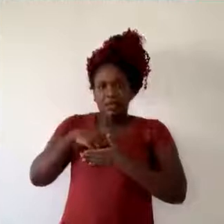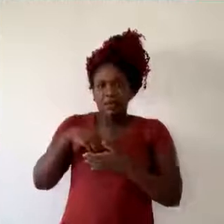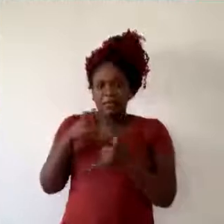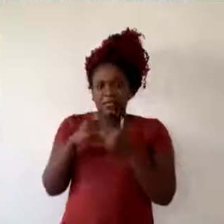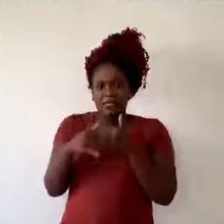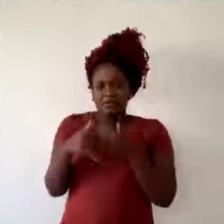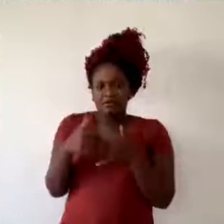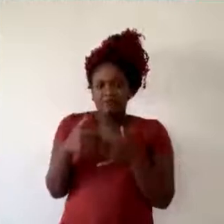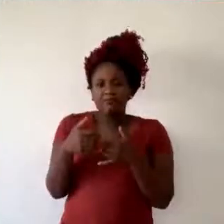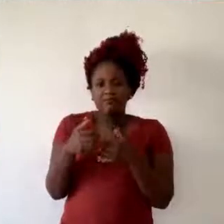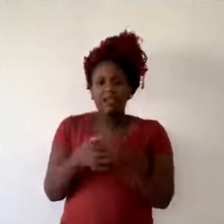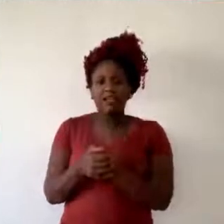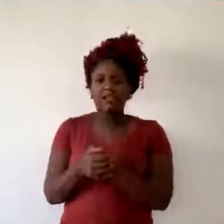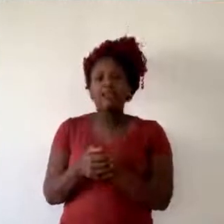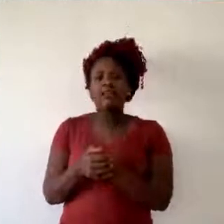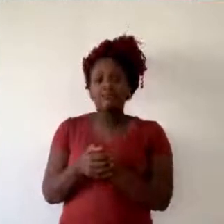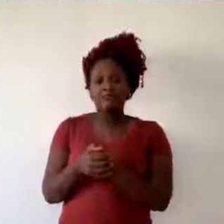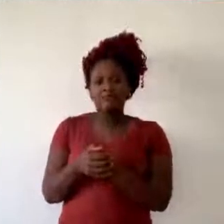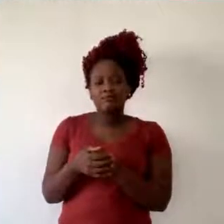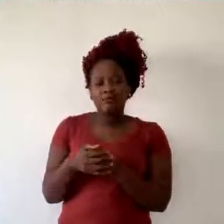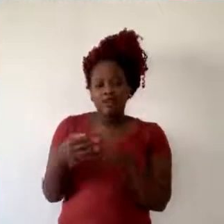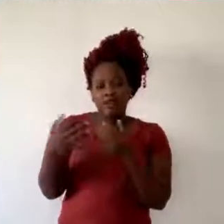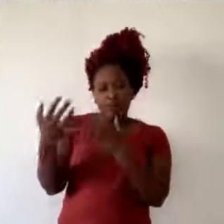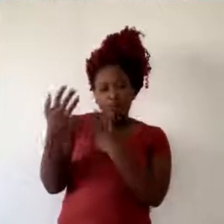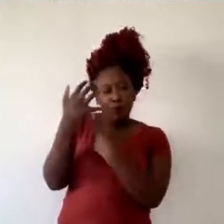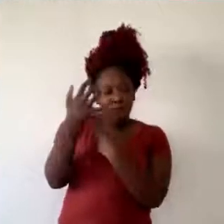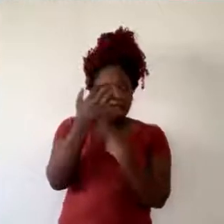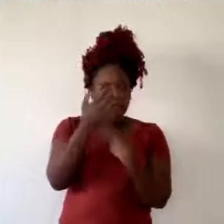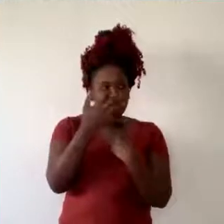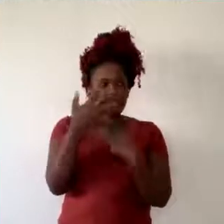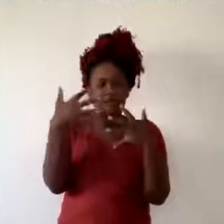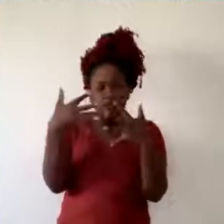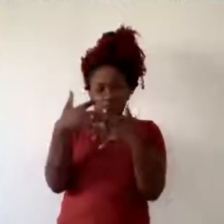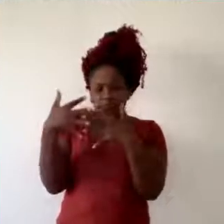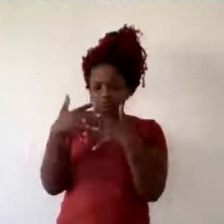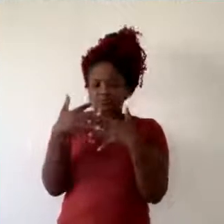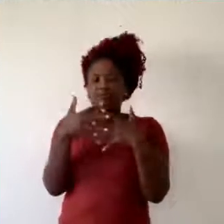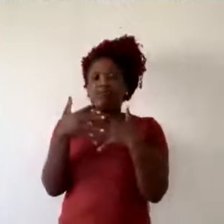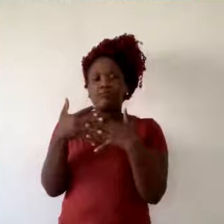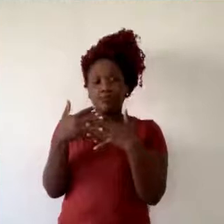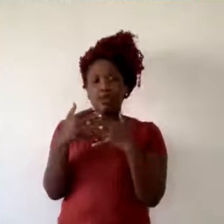that draws us like we are a